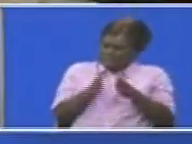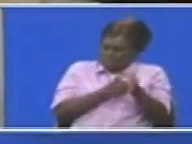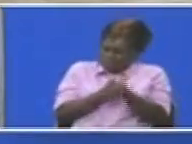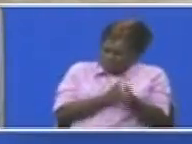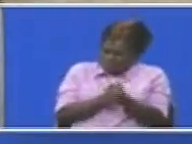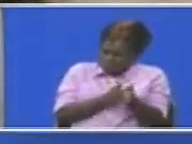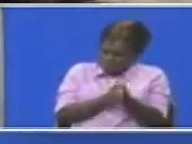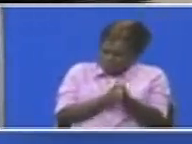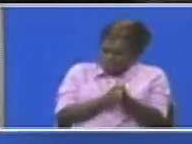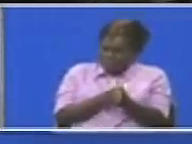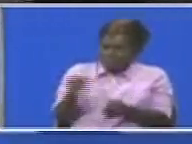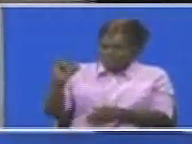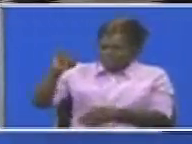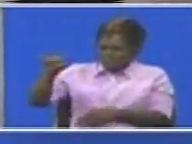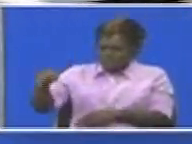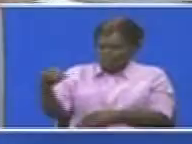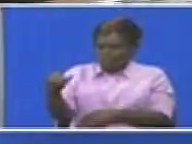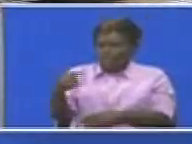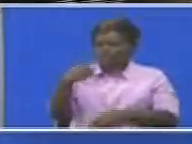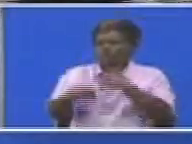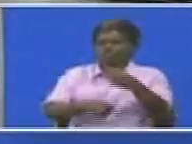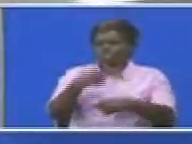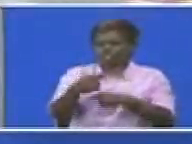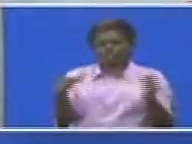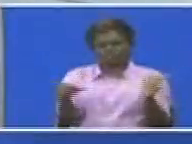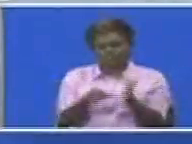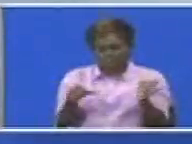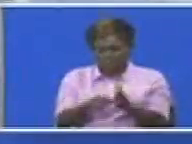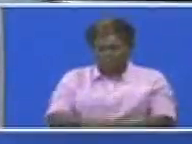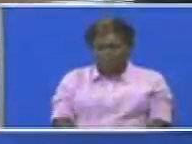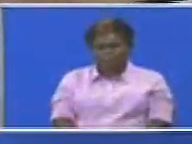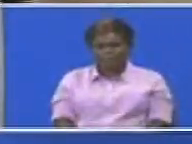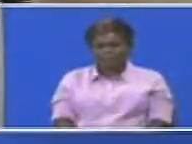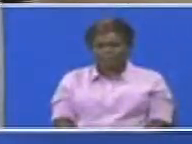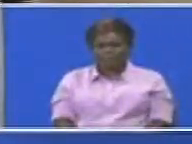breath as the January blues surge on.